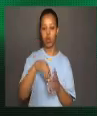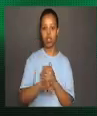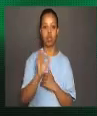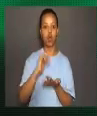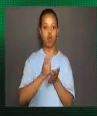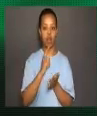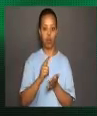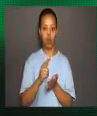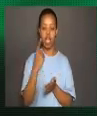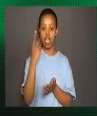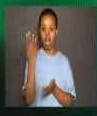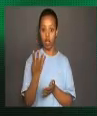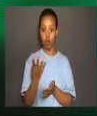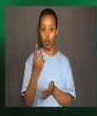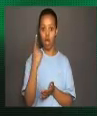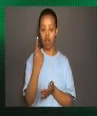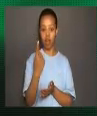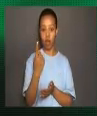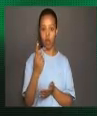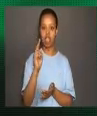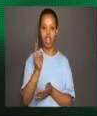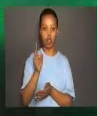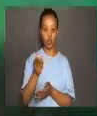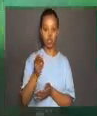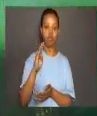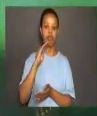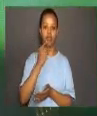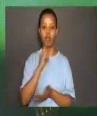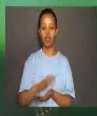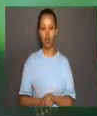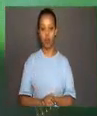4 nitrogenous bases.